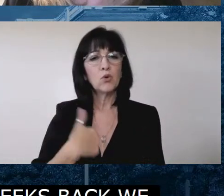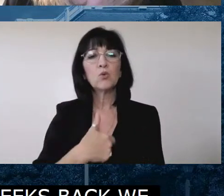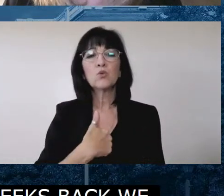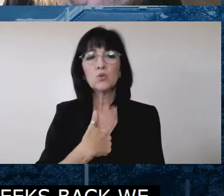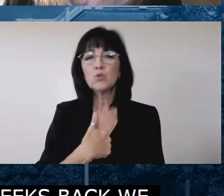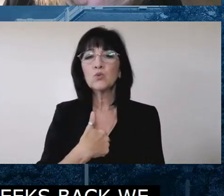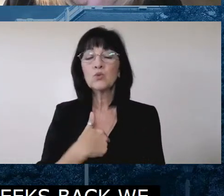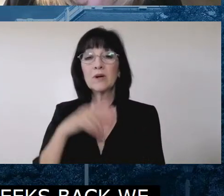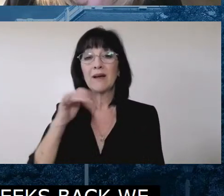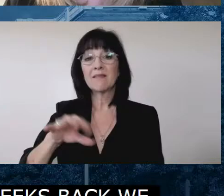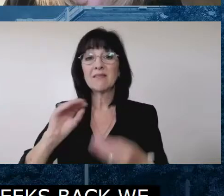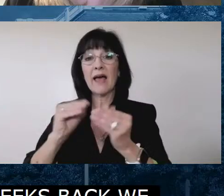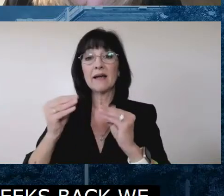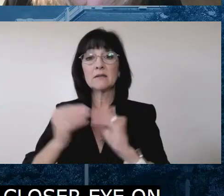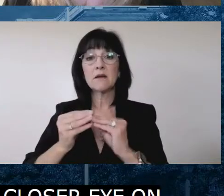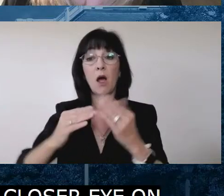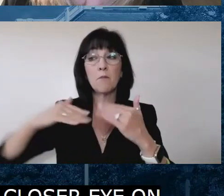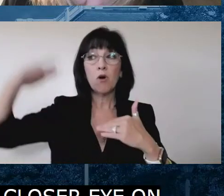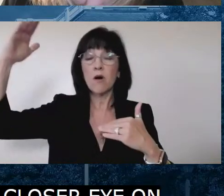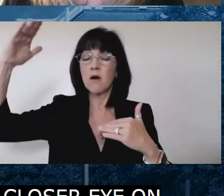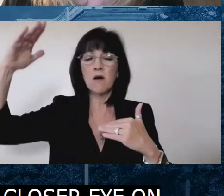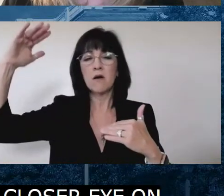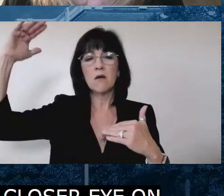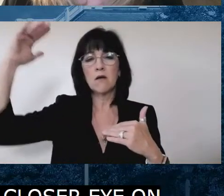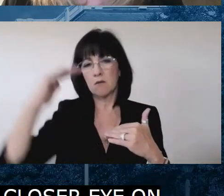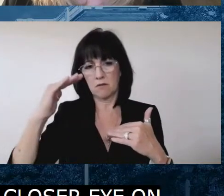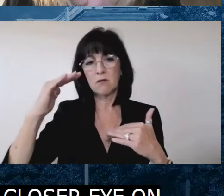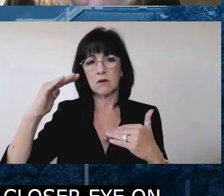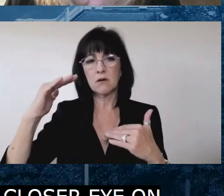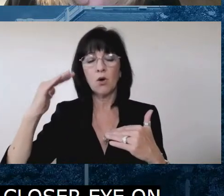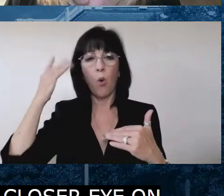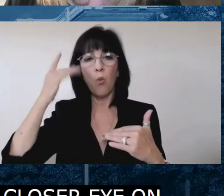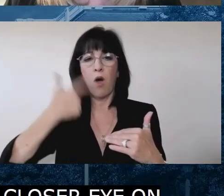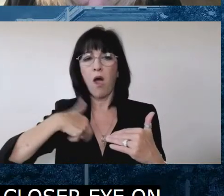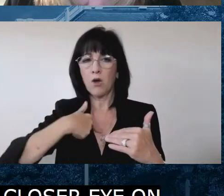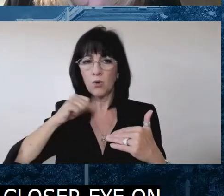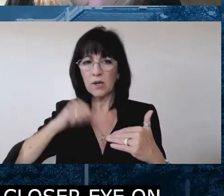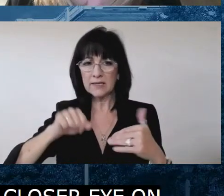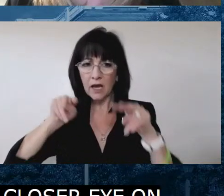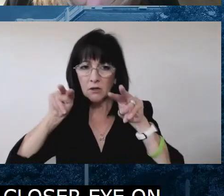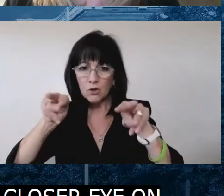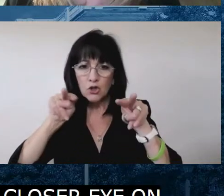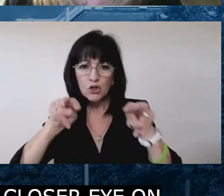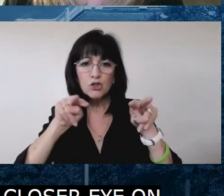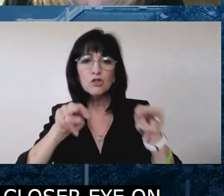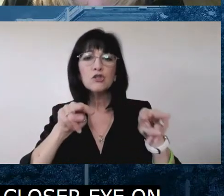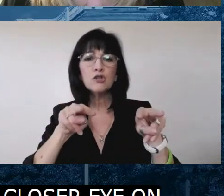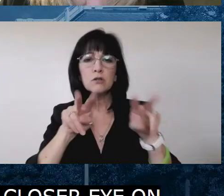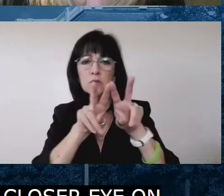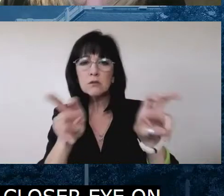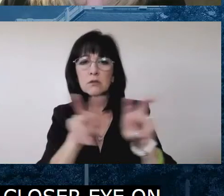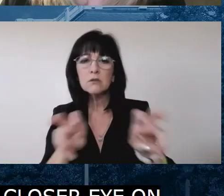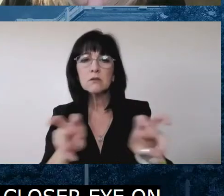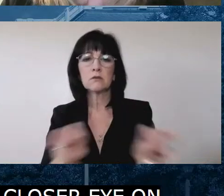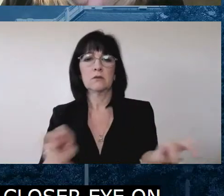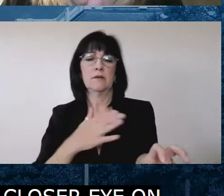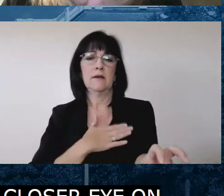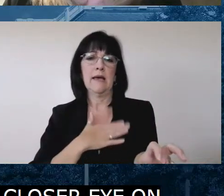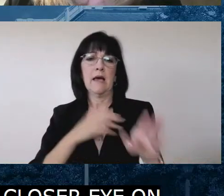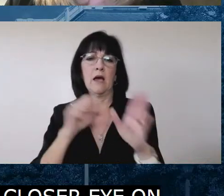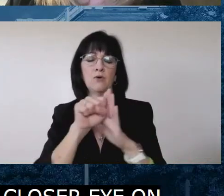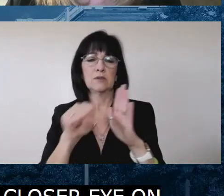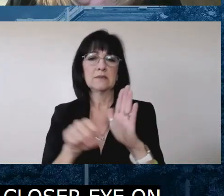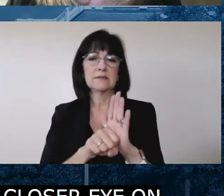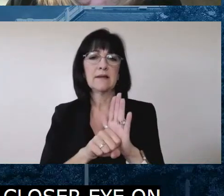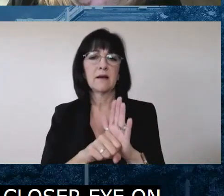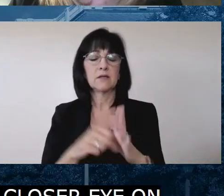on the infectious activity in at a more granular level, a smaller level in our state. And what we're seeing now